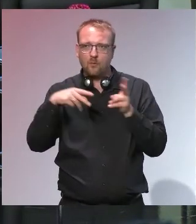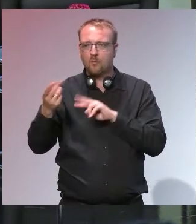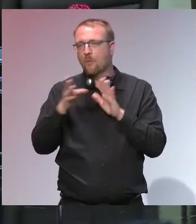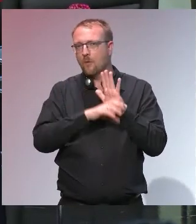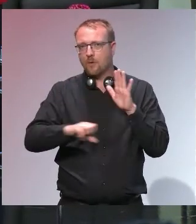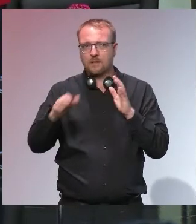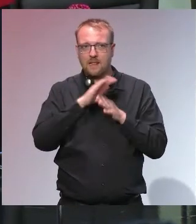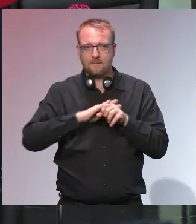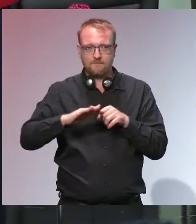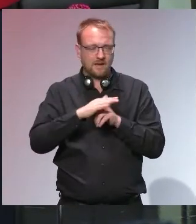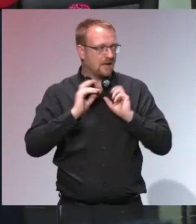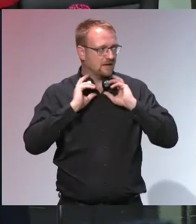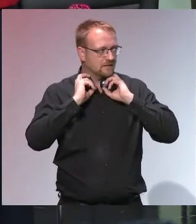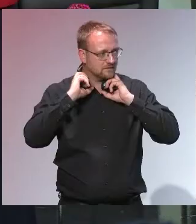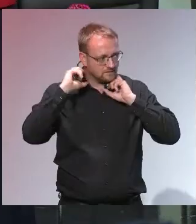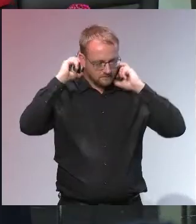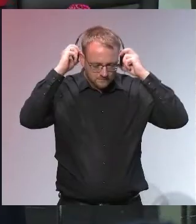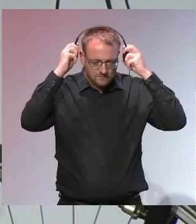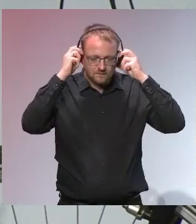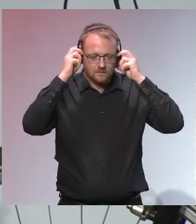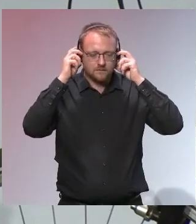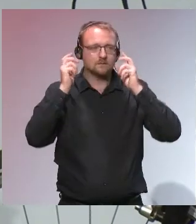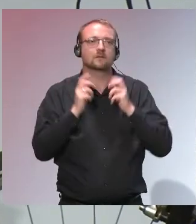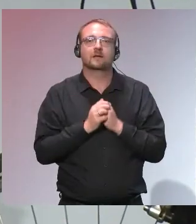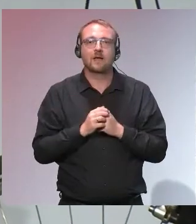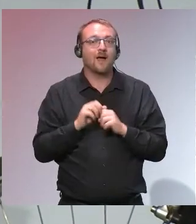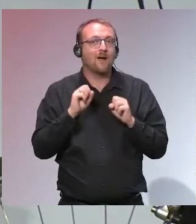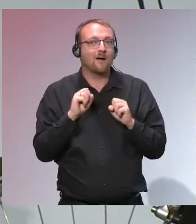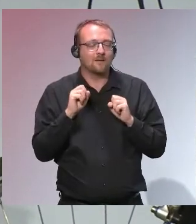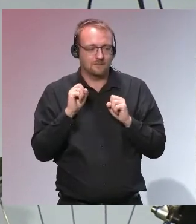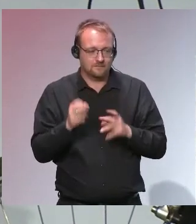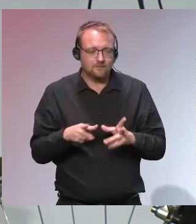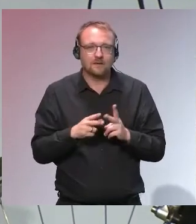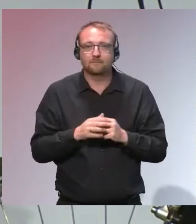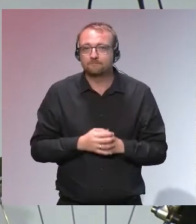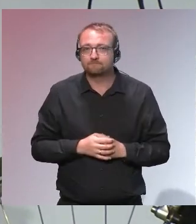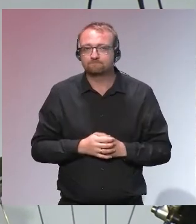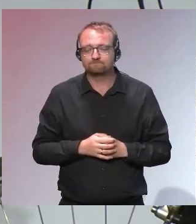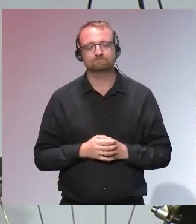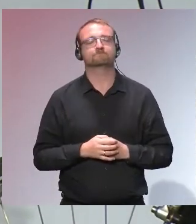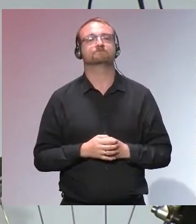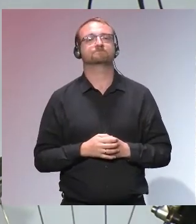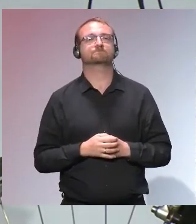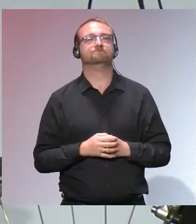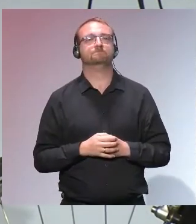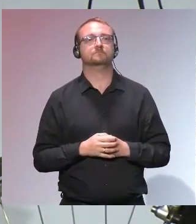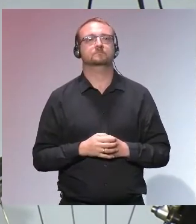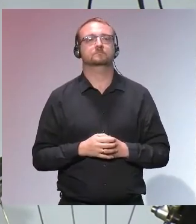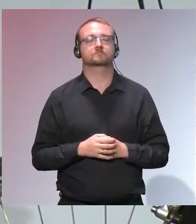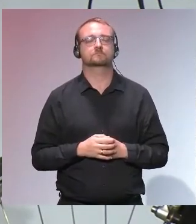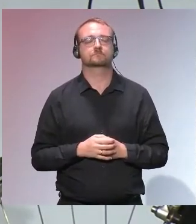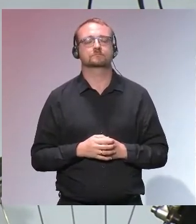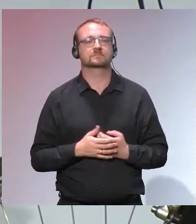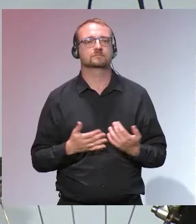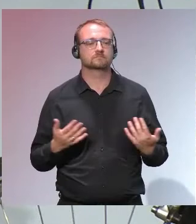dort Wortmeldungen sind. Okay, I think I've understood the question. So in terms of climate change, I think it's